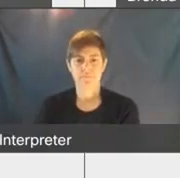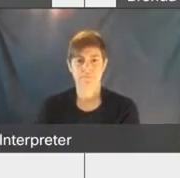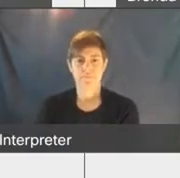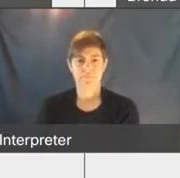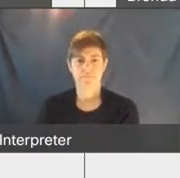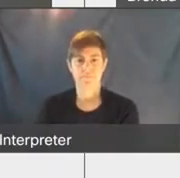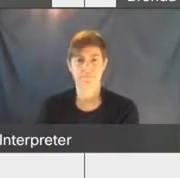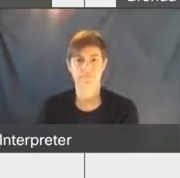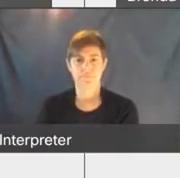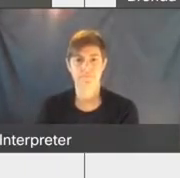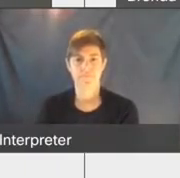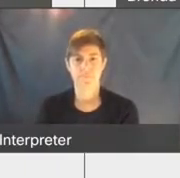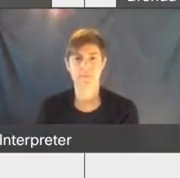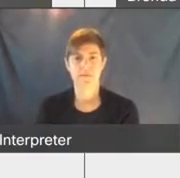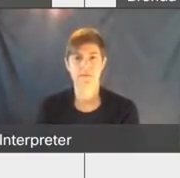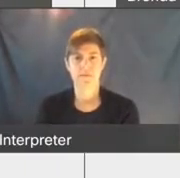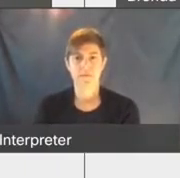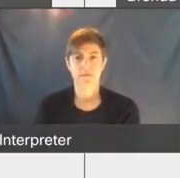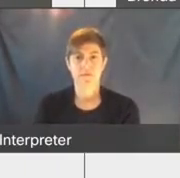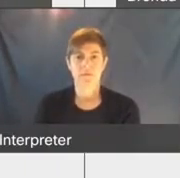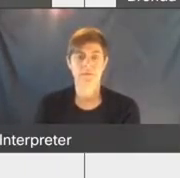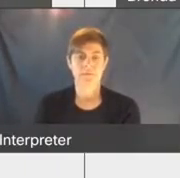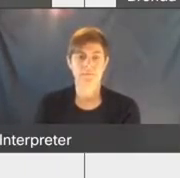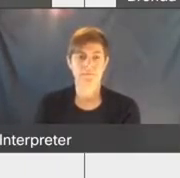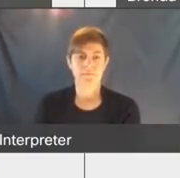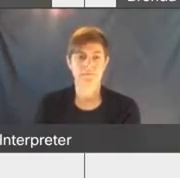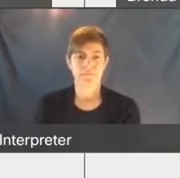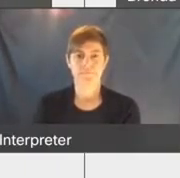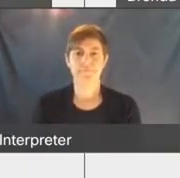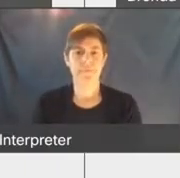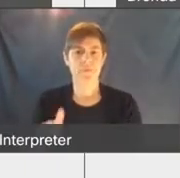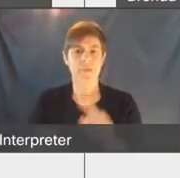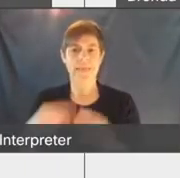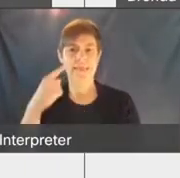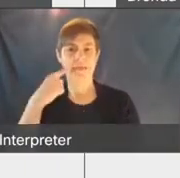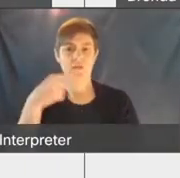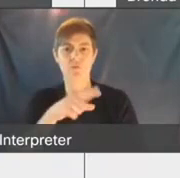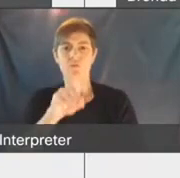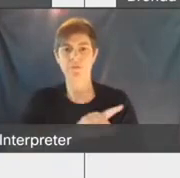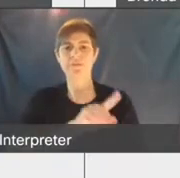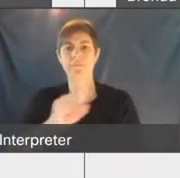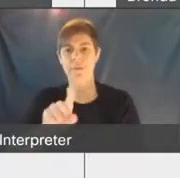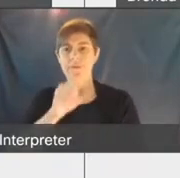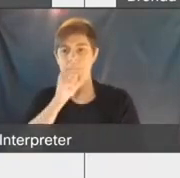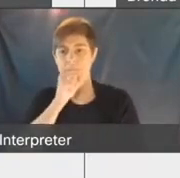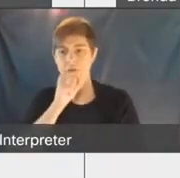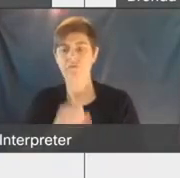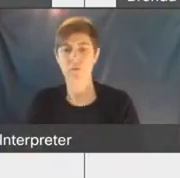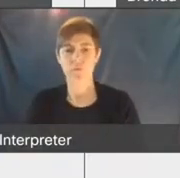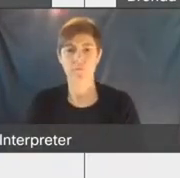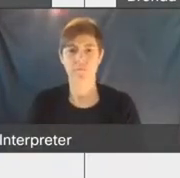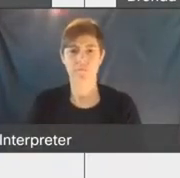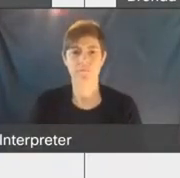Sir, it's not, sir, Sir. it's the people online that can't hear you. Just come to the mic.